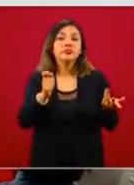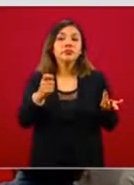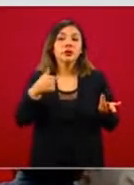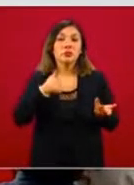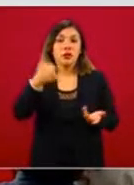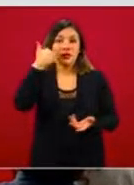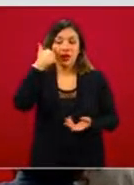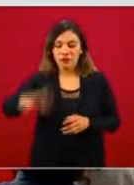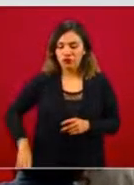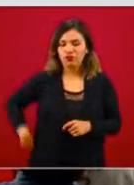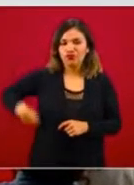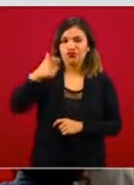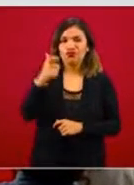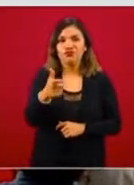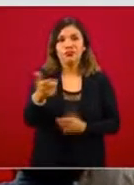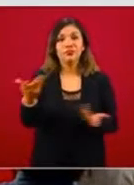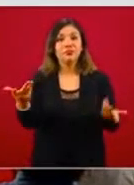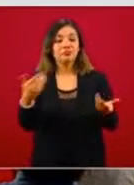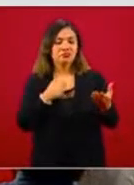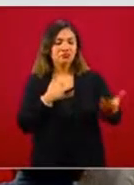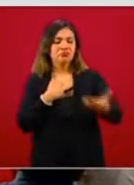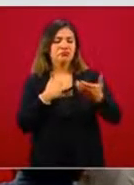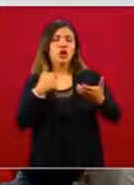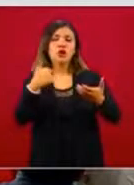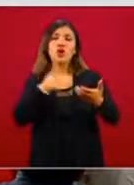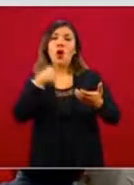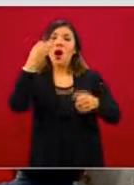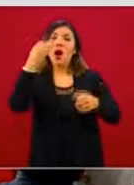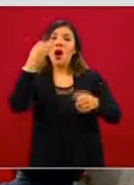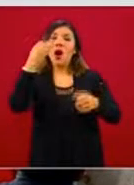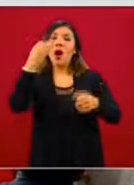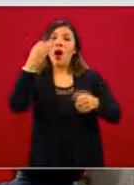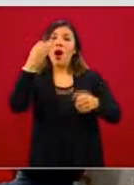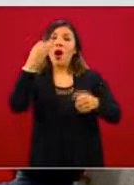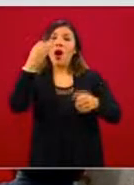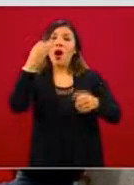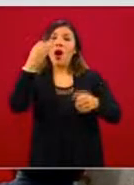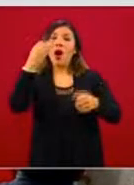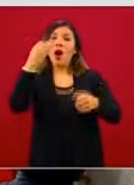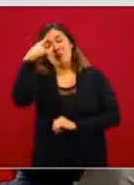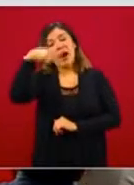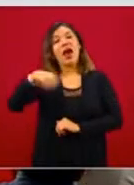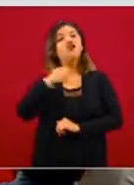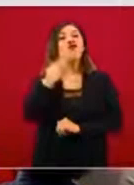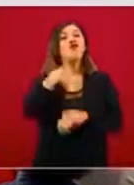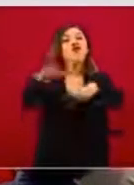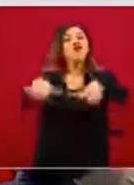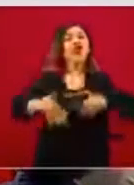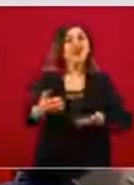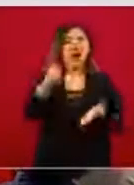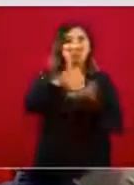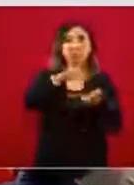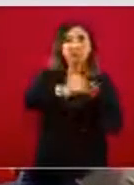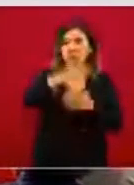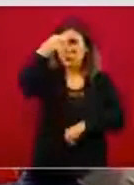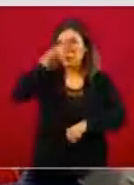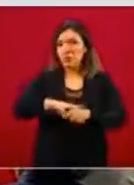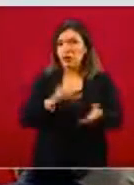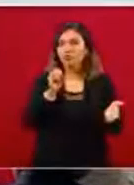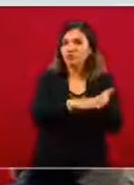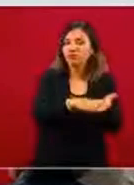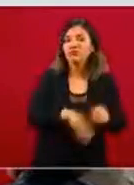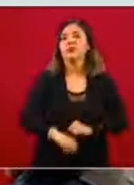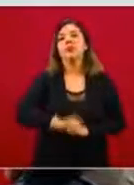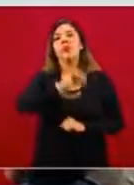I take out my phone and I say, oh, I'm in the National Palace at the press conference. And then it's registered